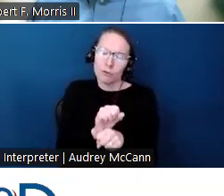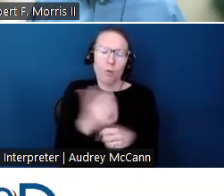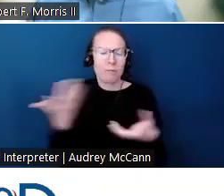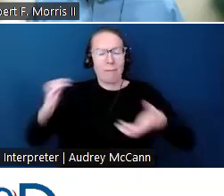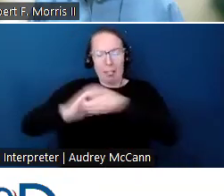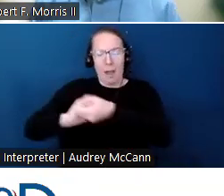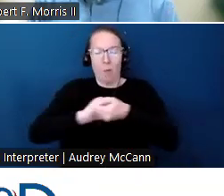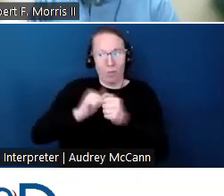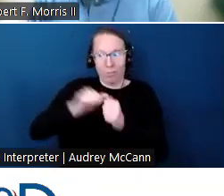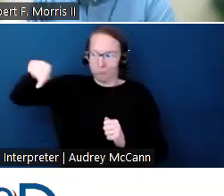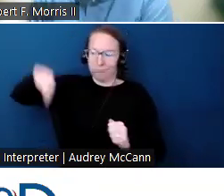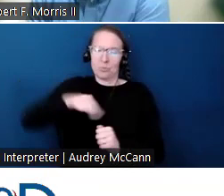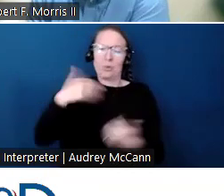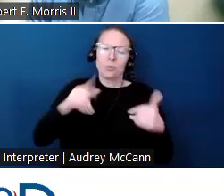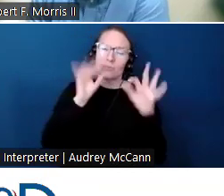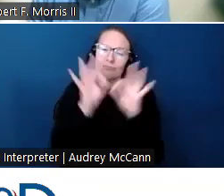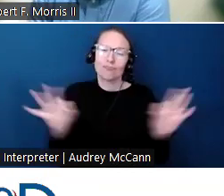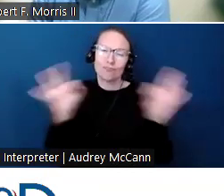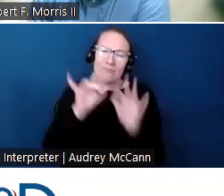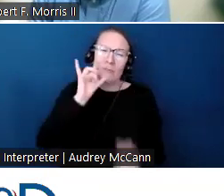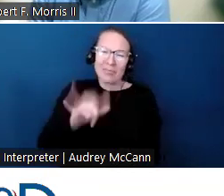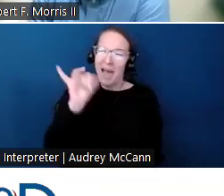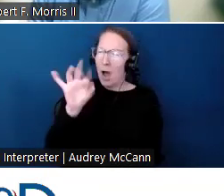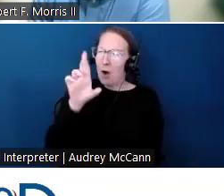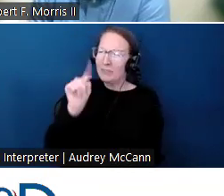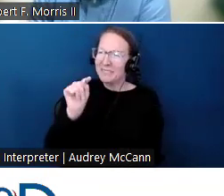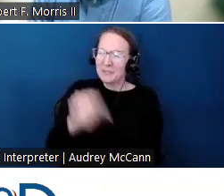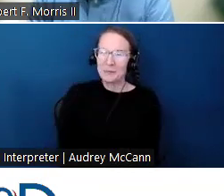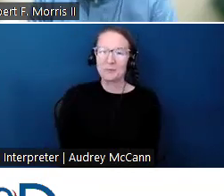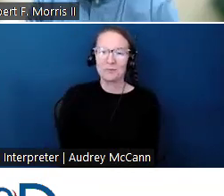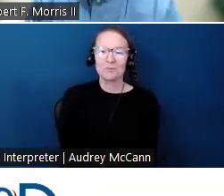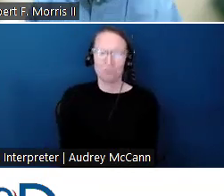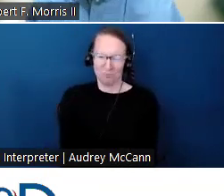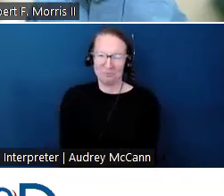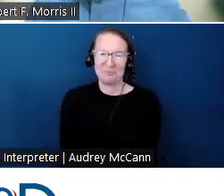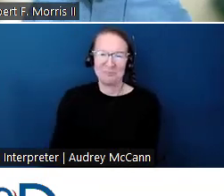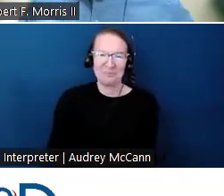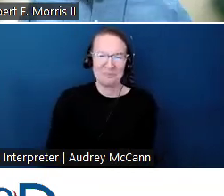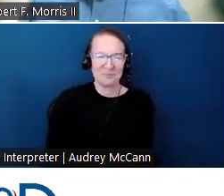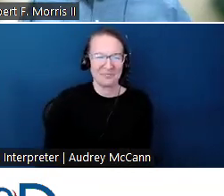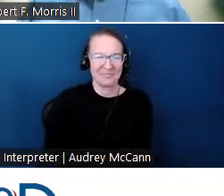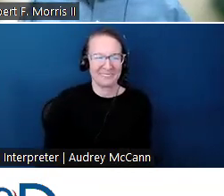with these other partners is really key for those IRTs. And we also have